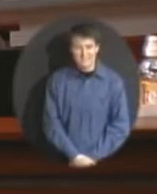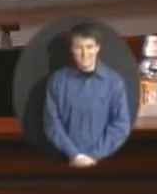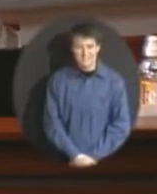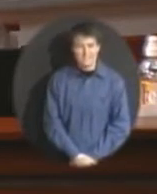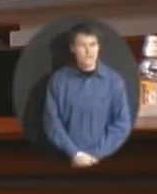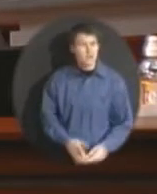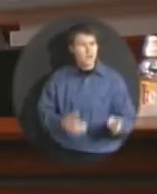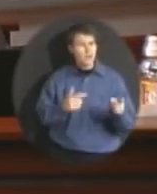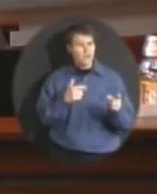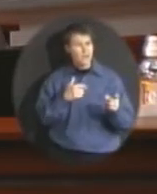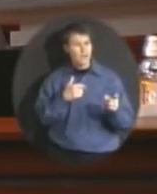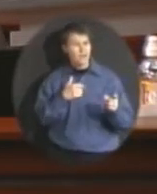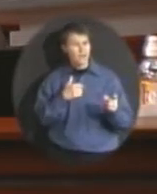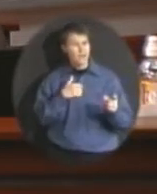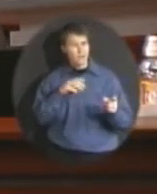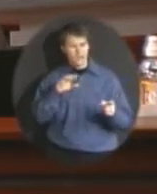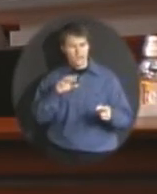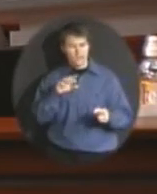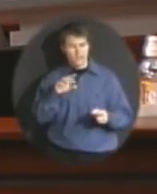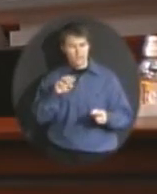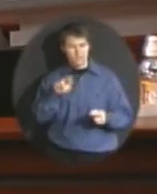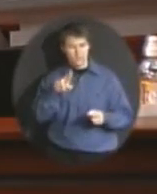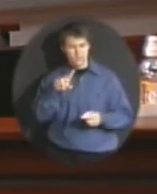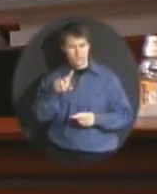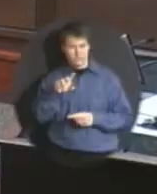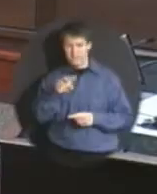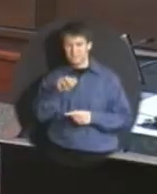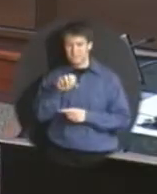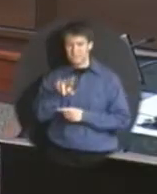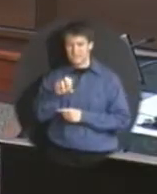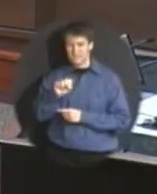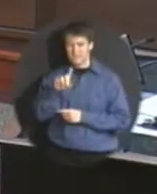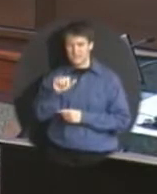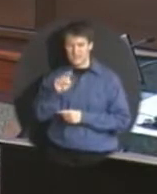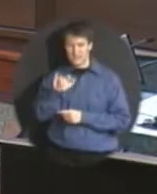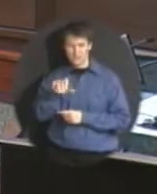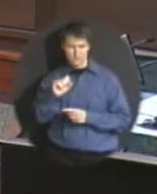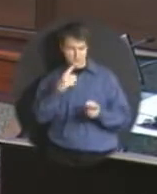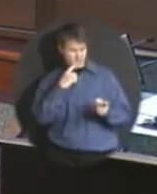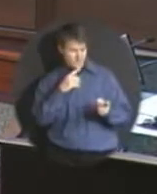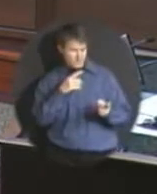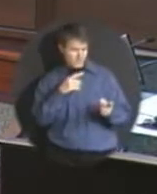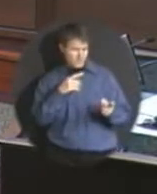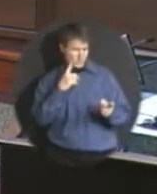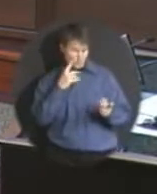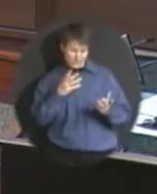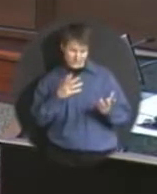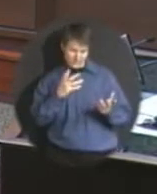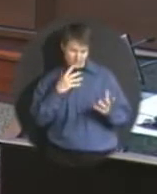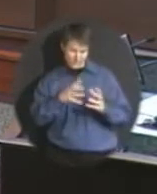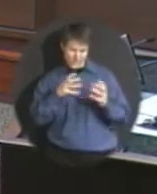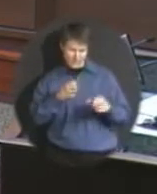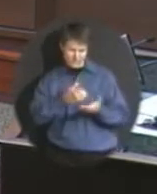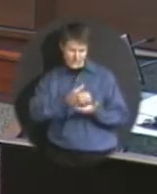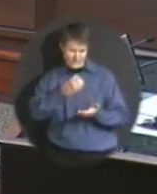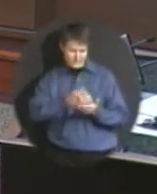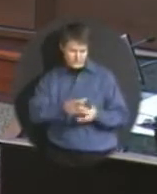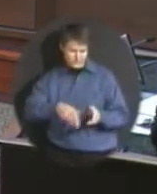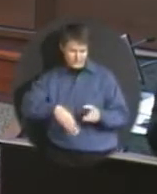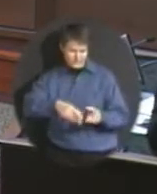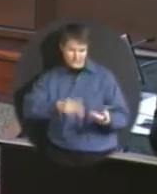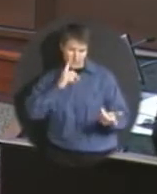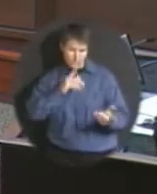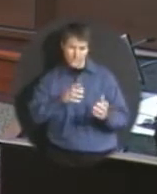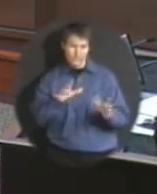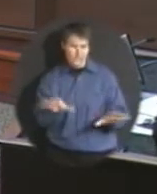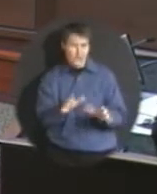I was going to say, Mr. Parker's favorite saying, we've kicked a lot of cans down the road, and so having 7